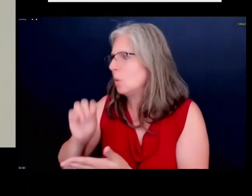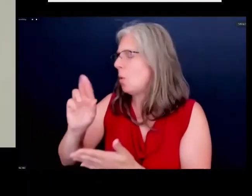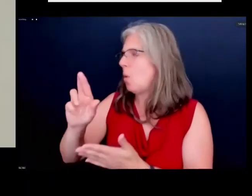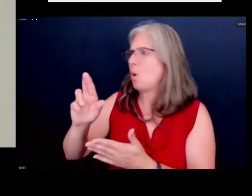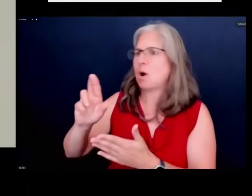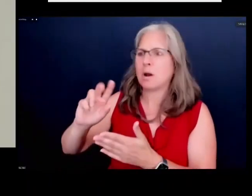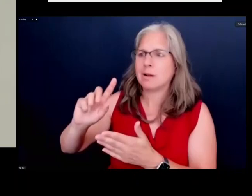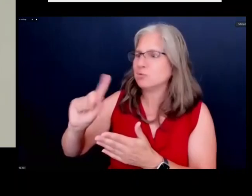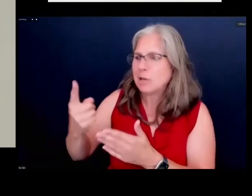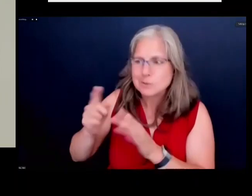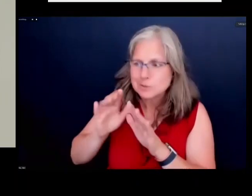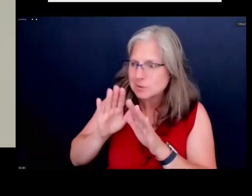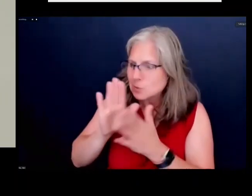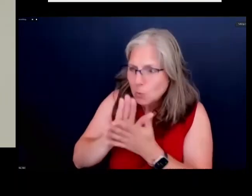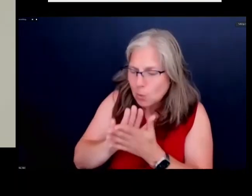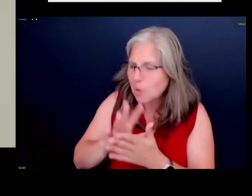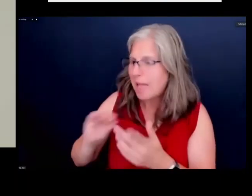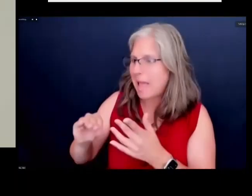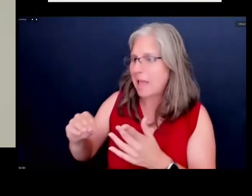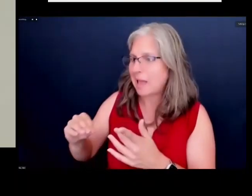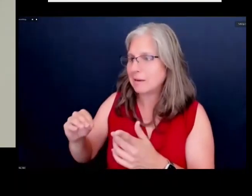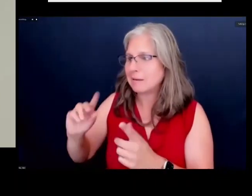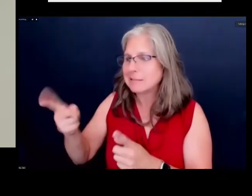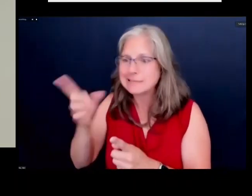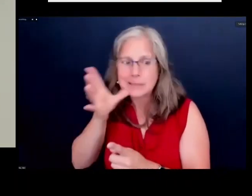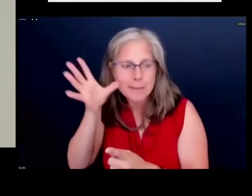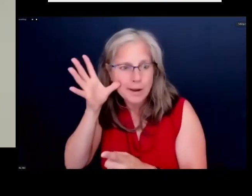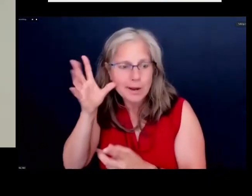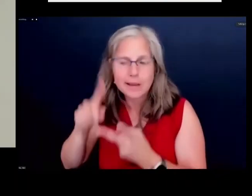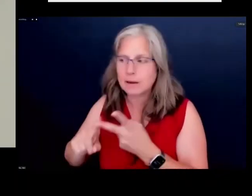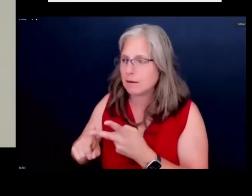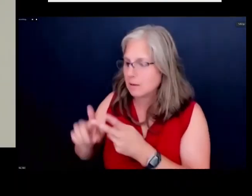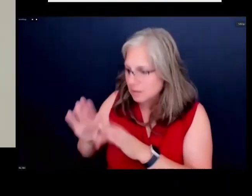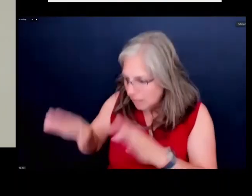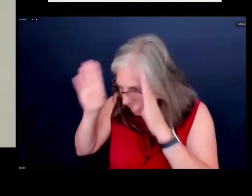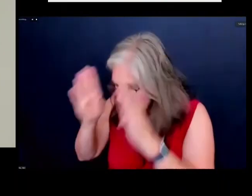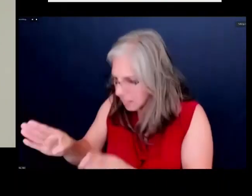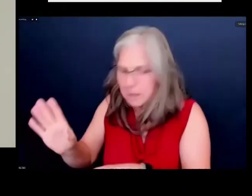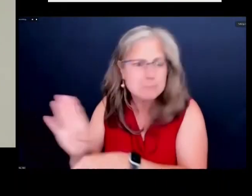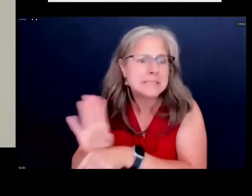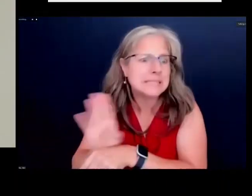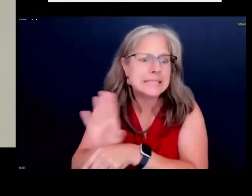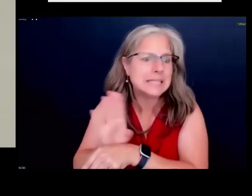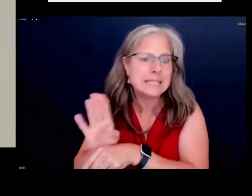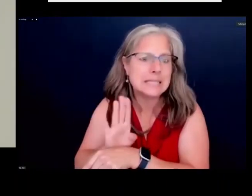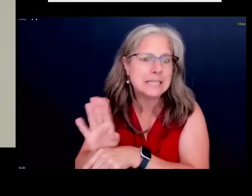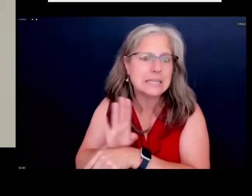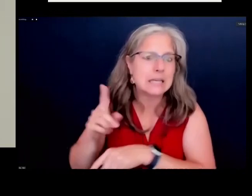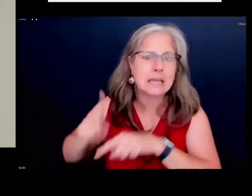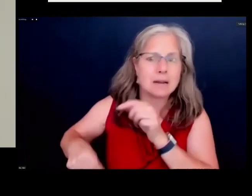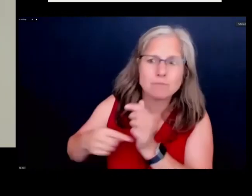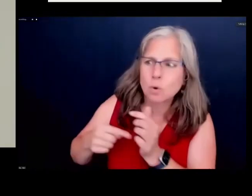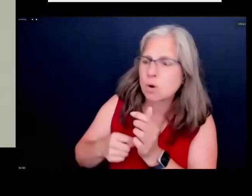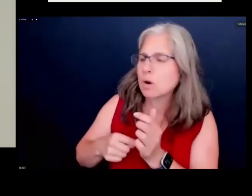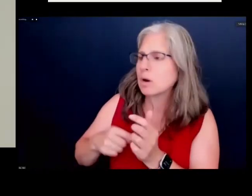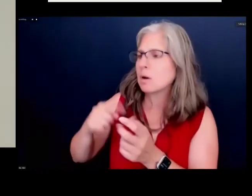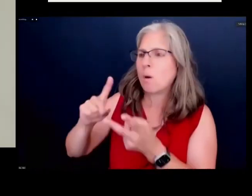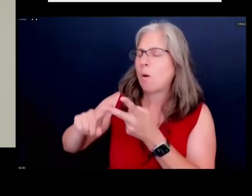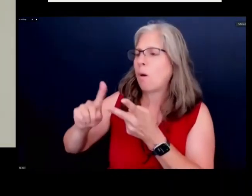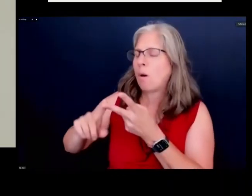or have little children, or single parents, and they need support